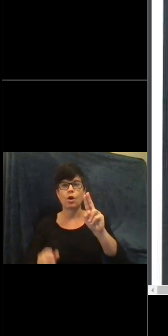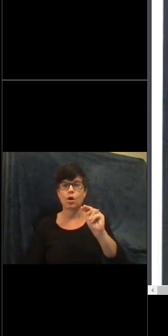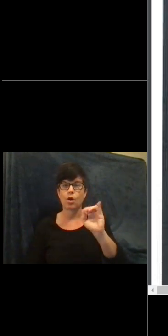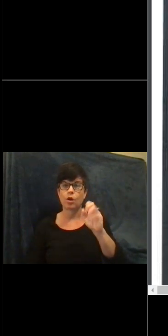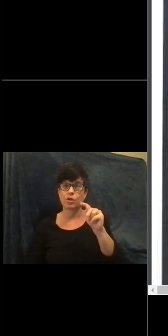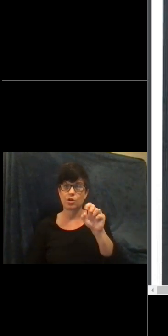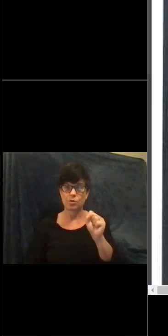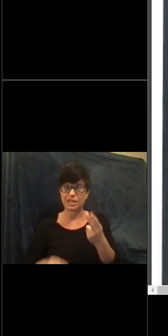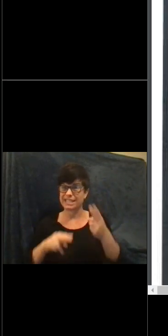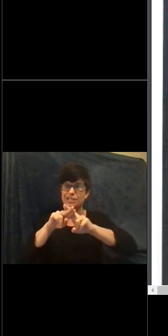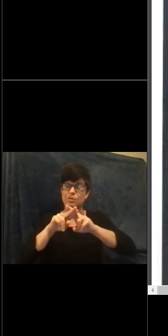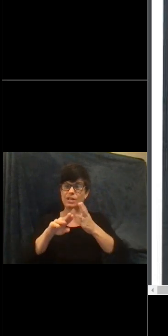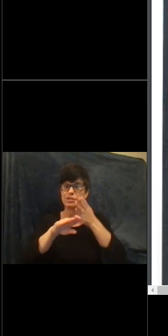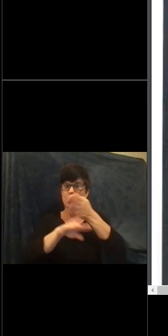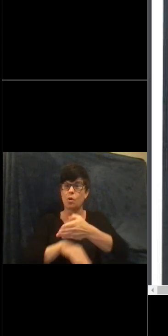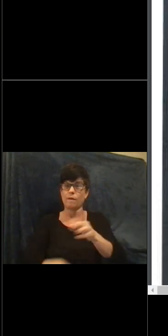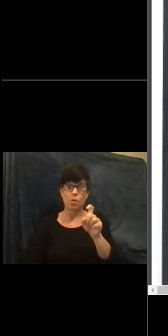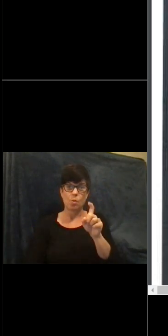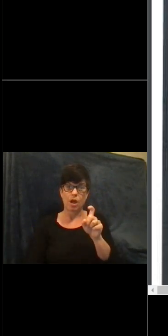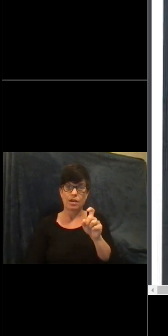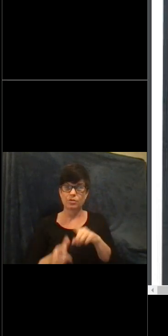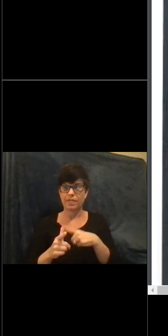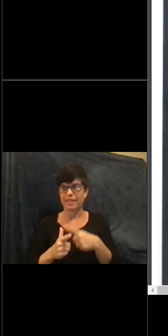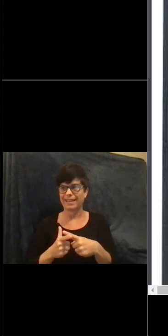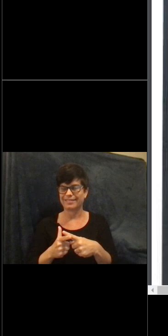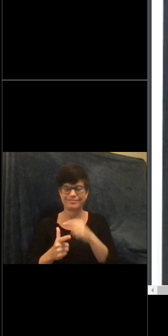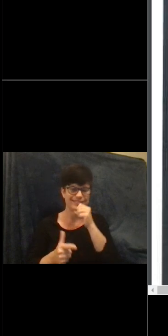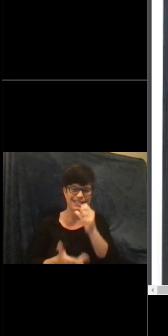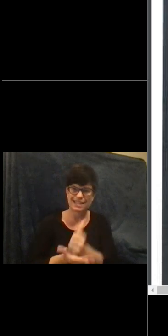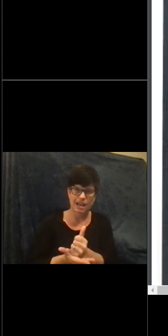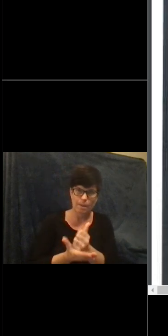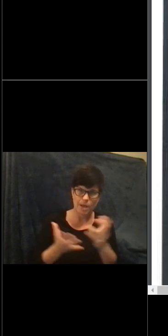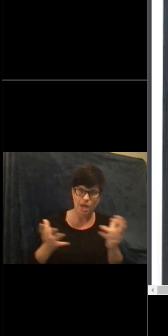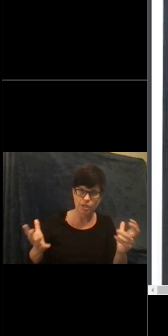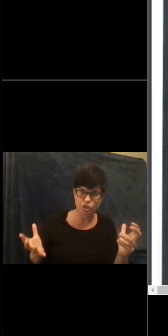by over 100, what does that really do? Nothing. And so